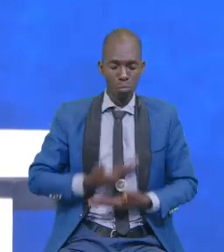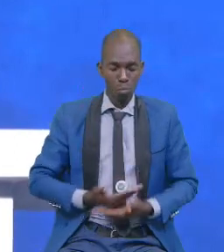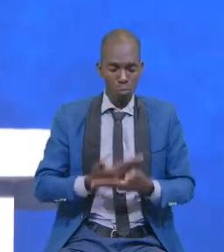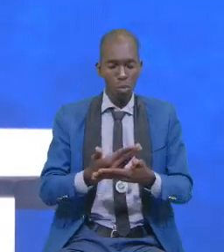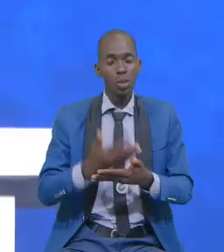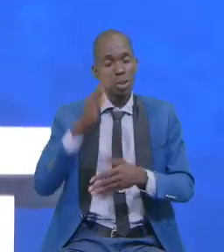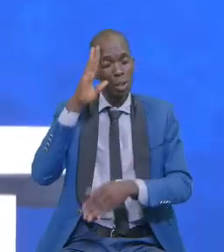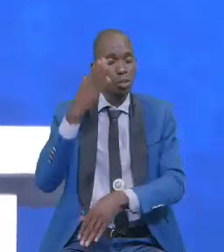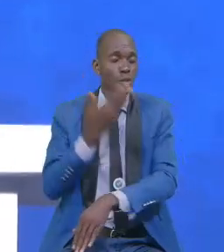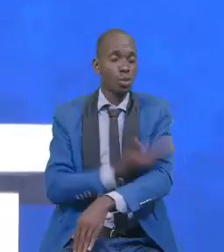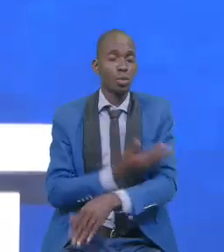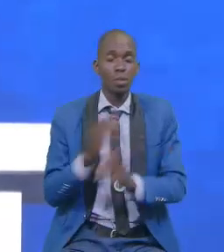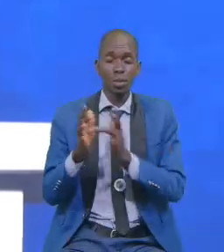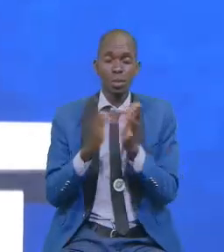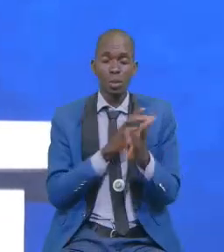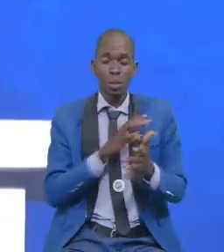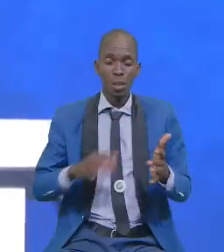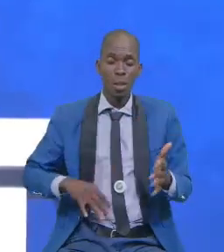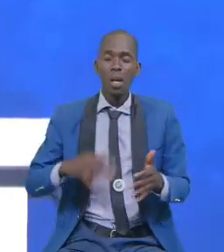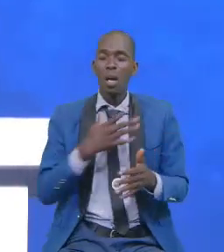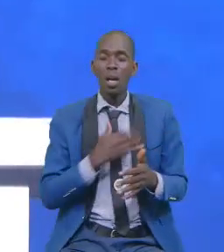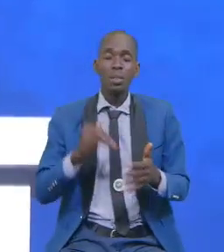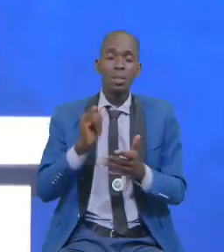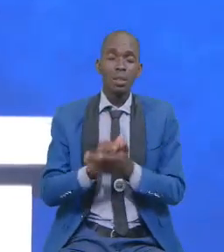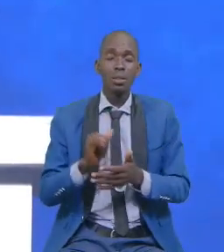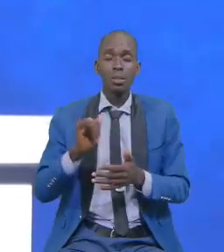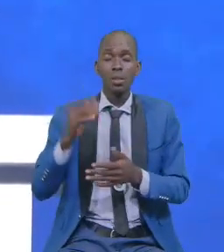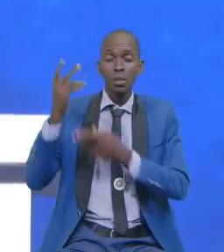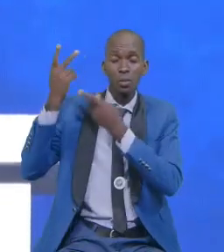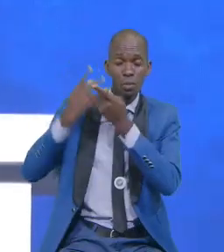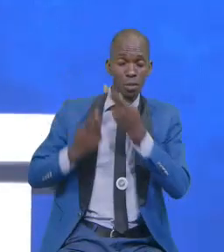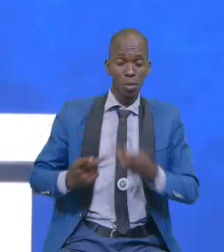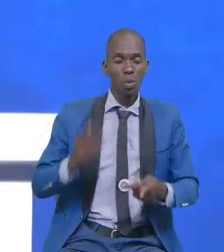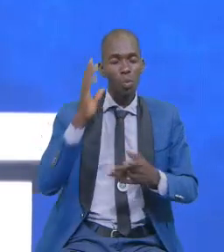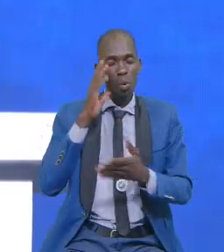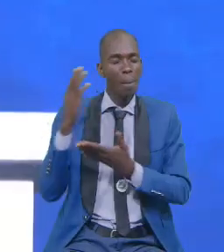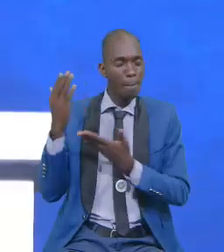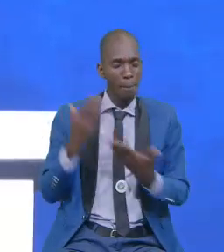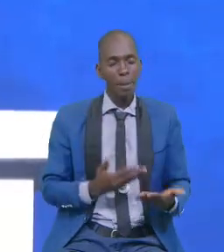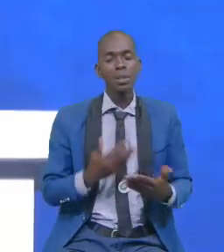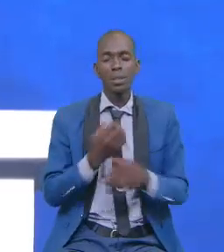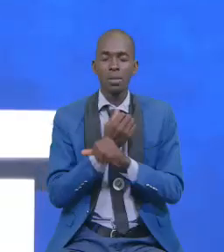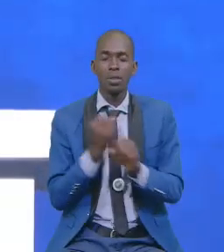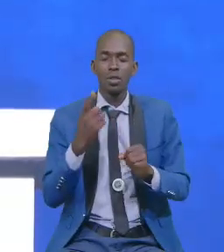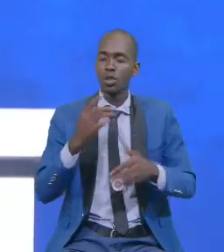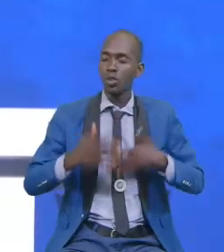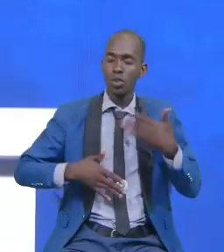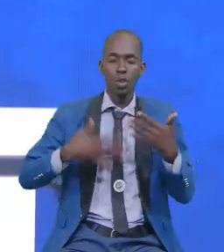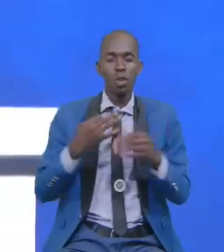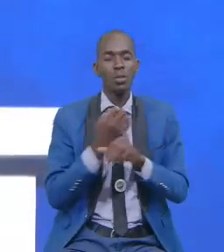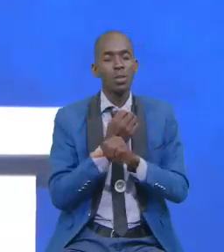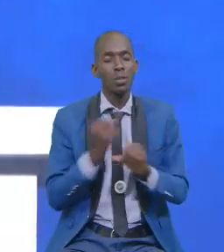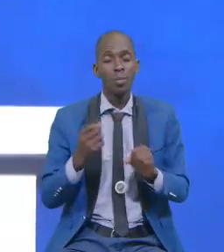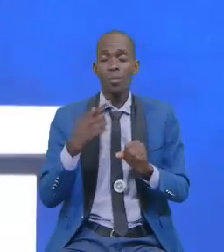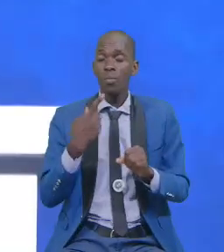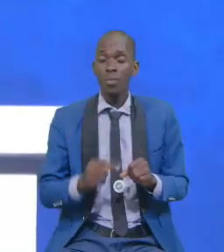the visitation will bring salvation, the joy of salvation, the life